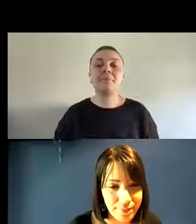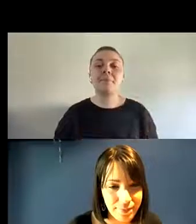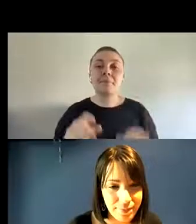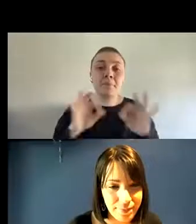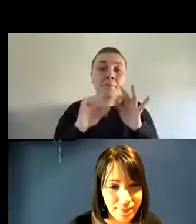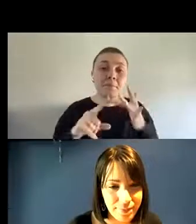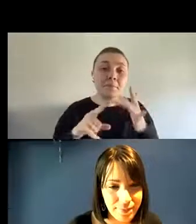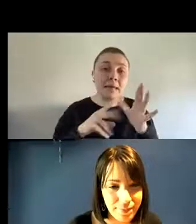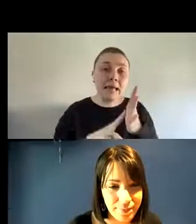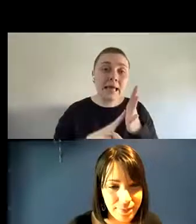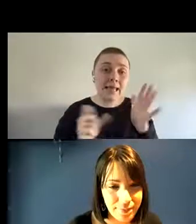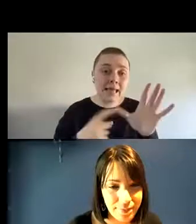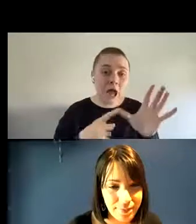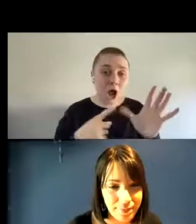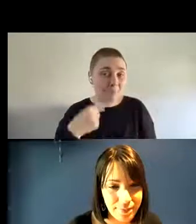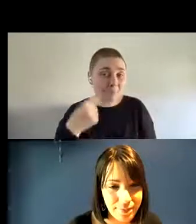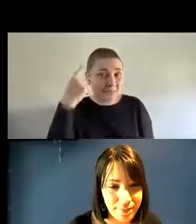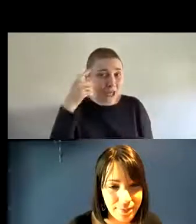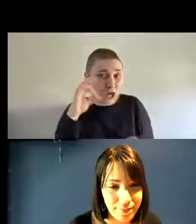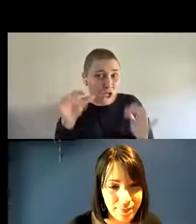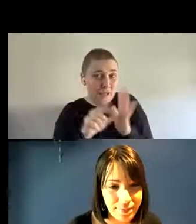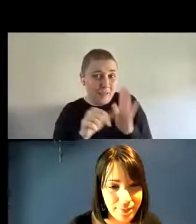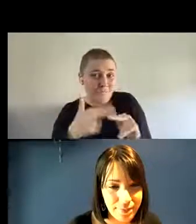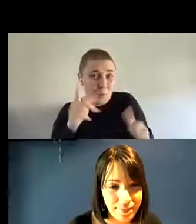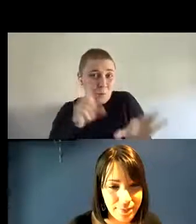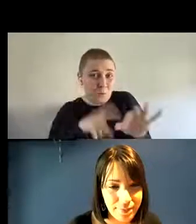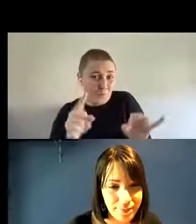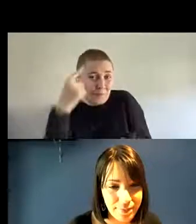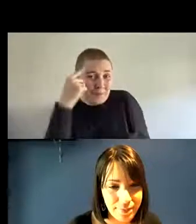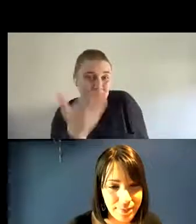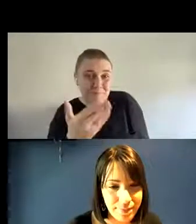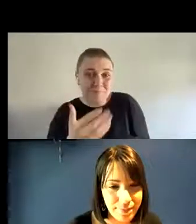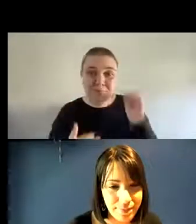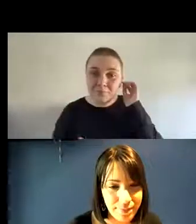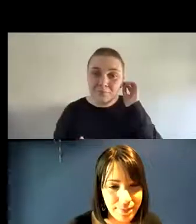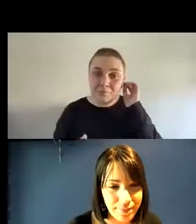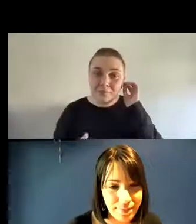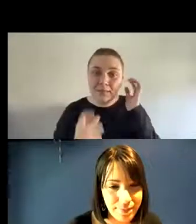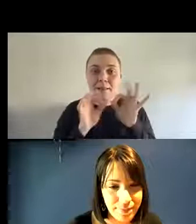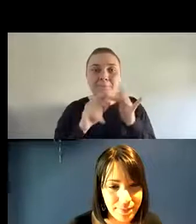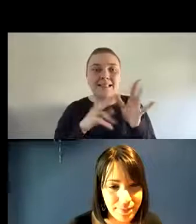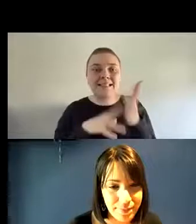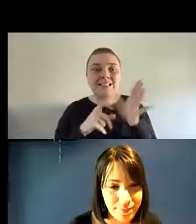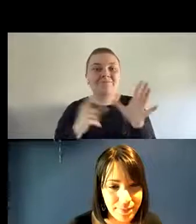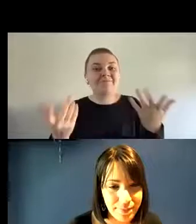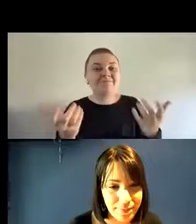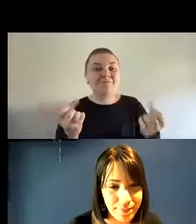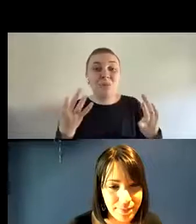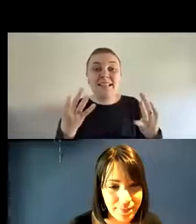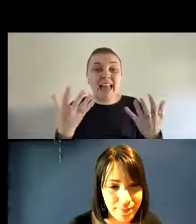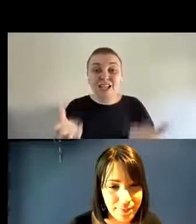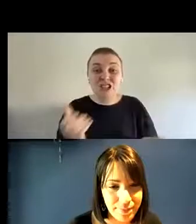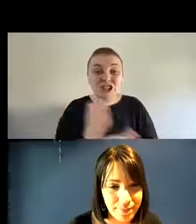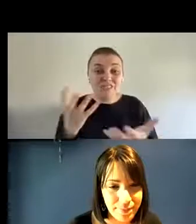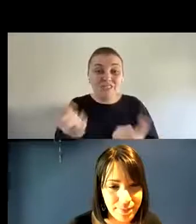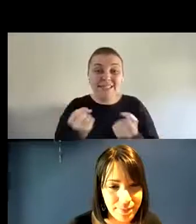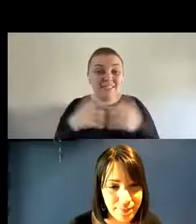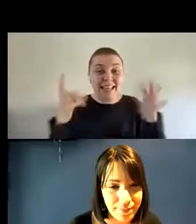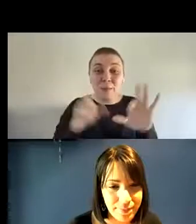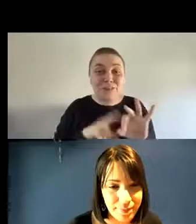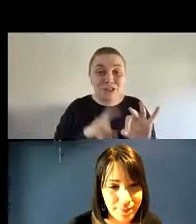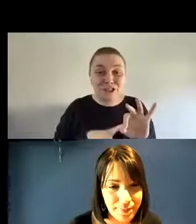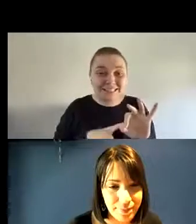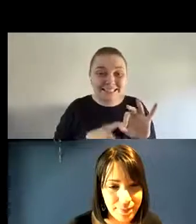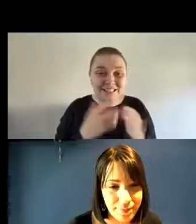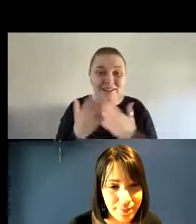Bianca, I'm thinking we've got no time for questions. What do you reckon? I'm thinking that we didn't actually get any questions through on the